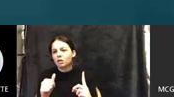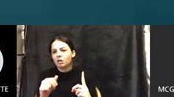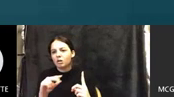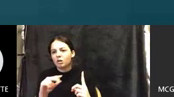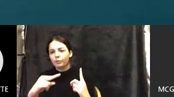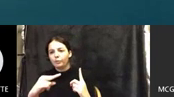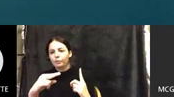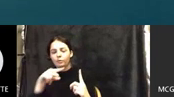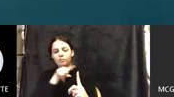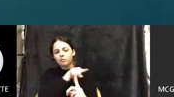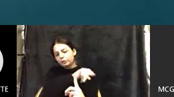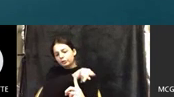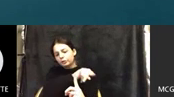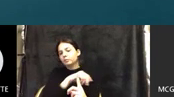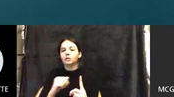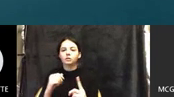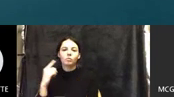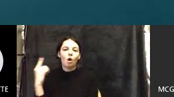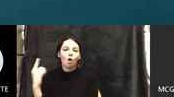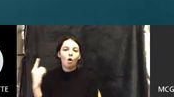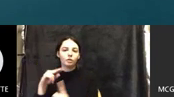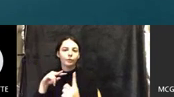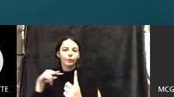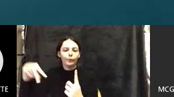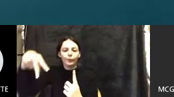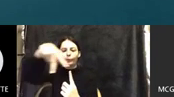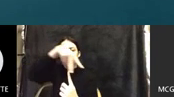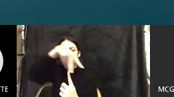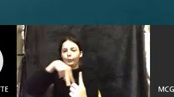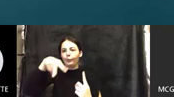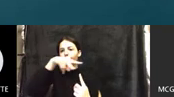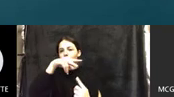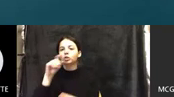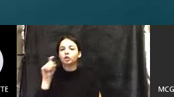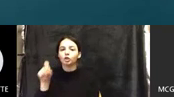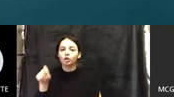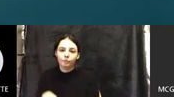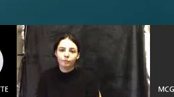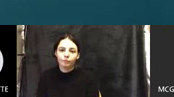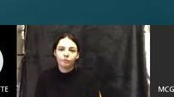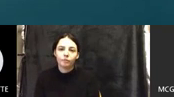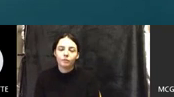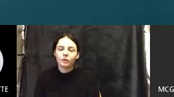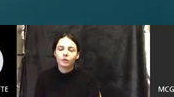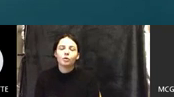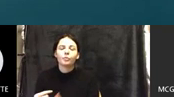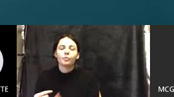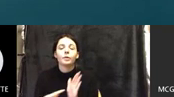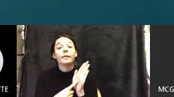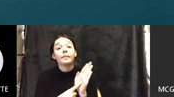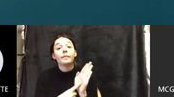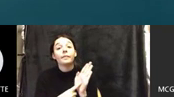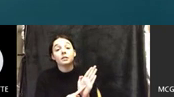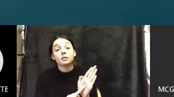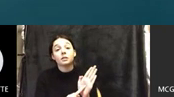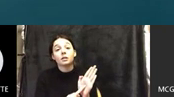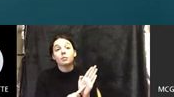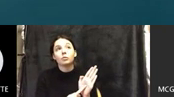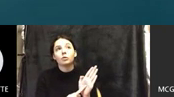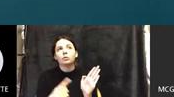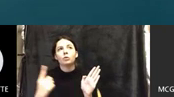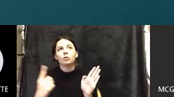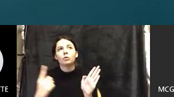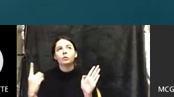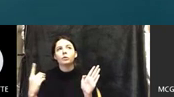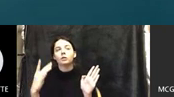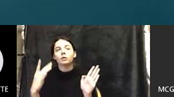as every story should be approached. Again, I'm only giving this as an example because it's an international story that I lived in as a journalist.